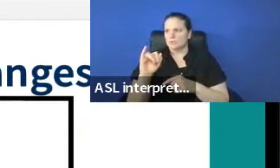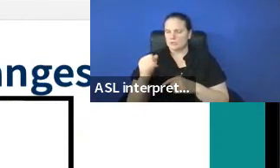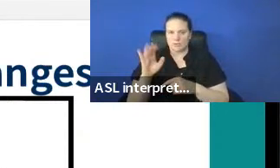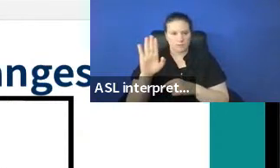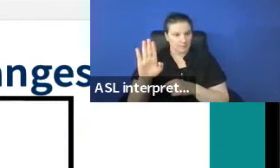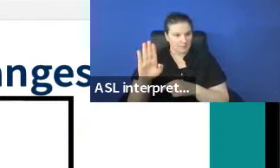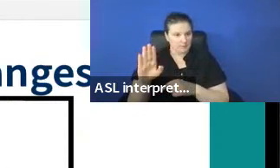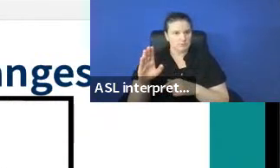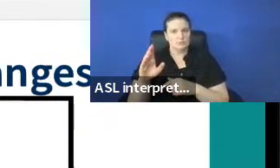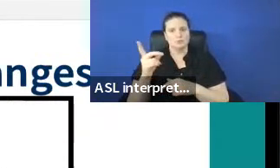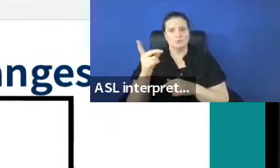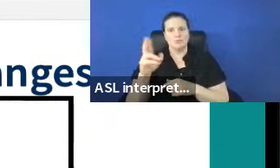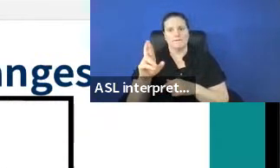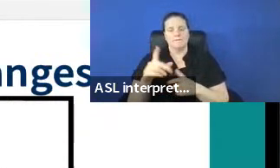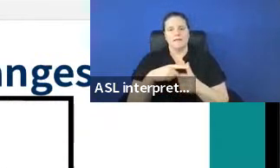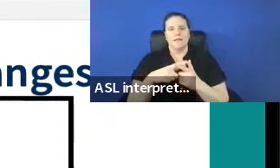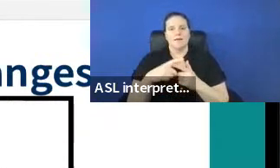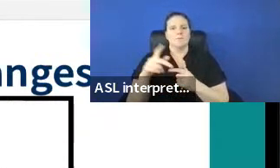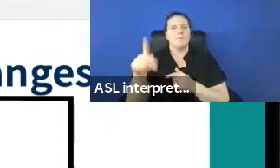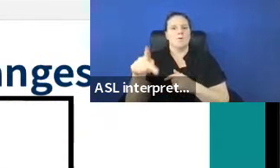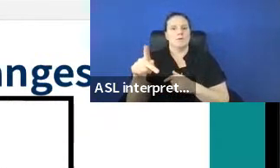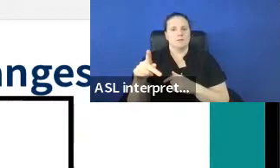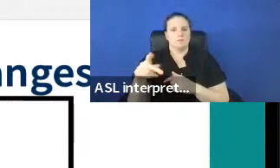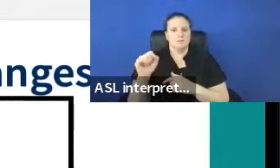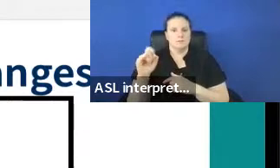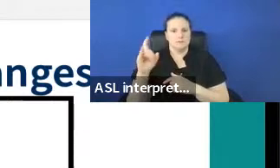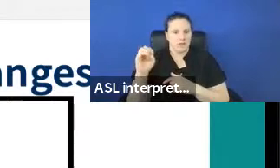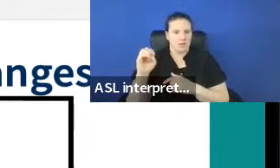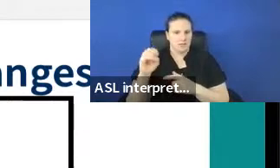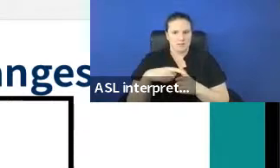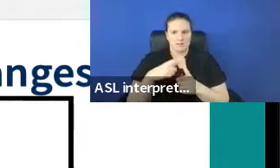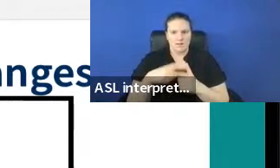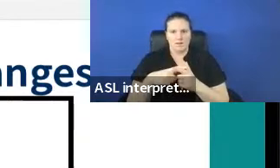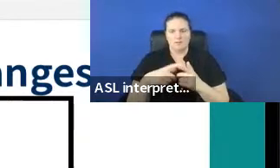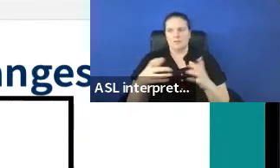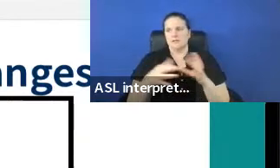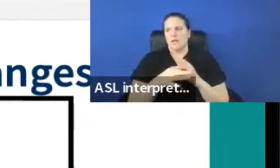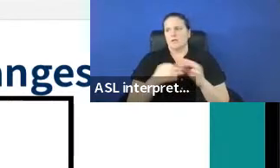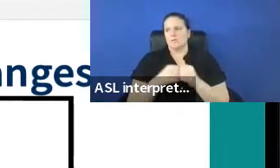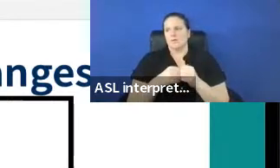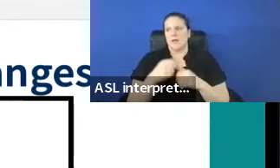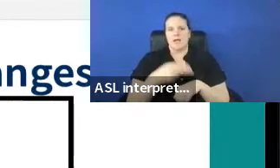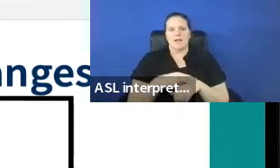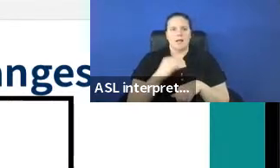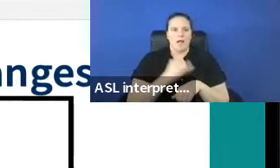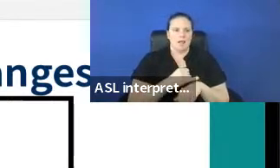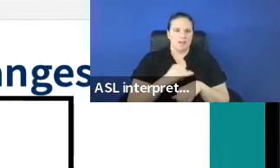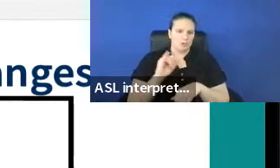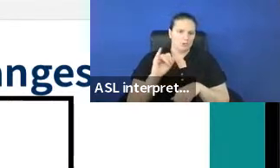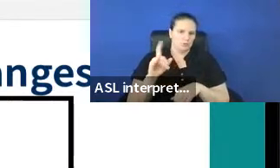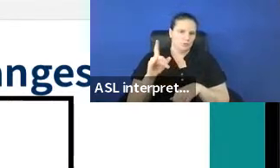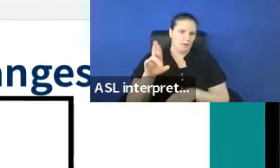has ramps from the Portland side that would connect to Hayden Island Drive.